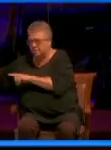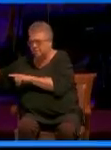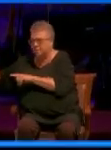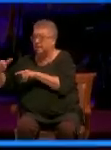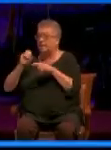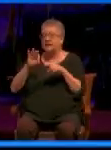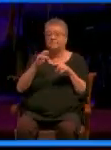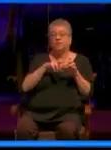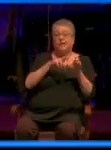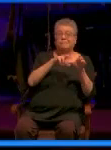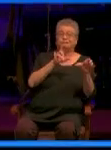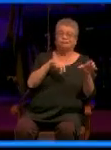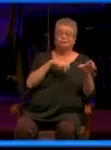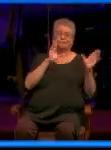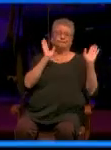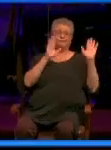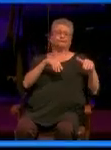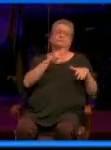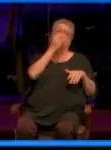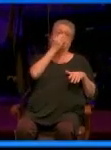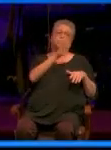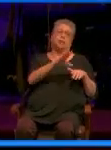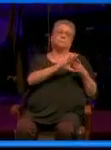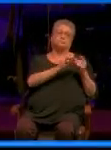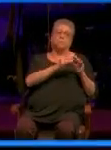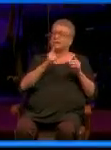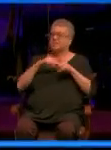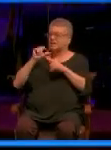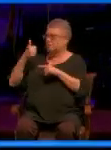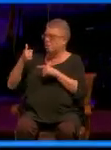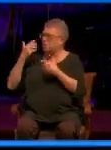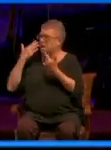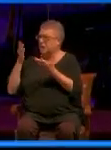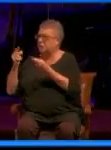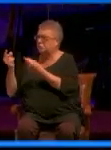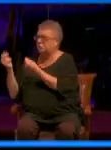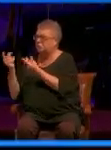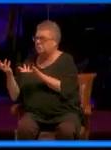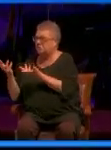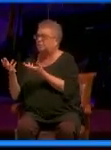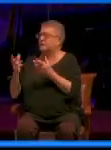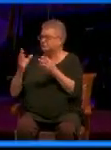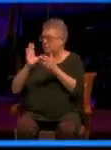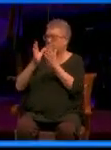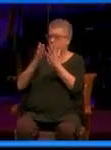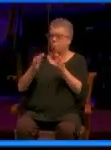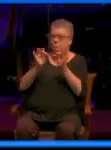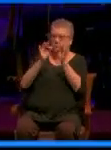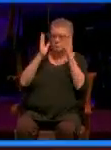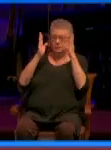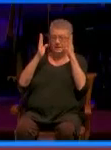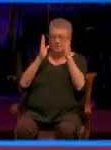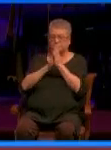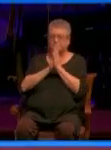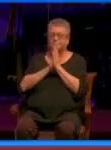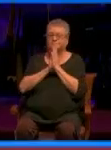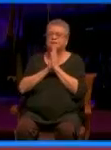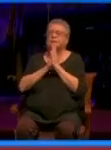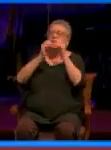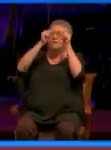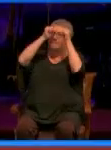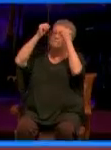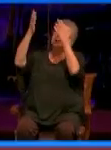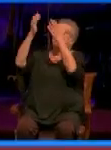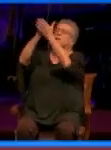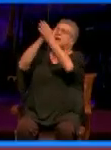early, you're going to be in trouble tomorrow, I can just tell you, all right? All right, let's pray and ask the Lord to help us. Father, would